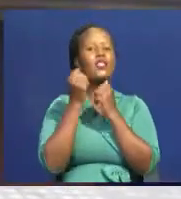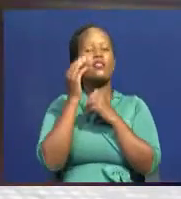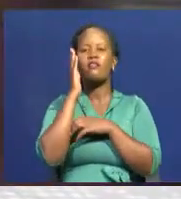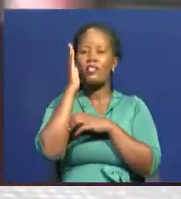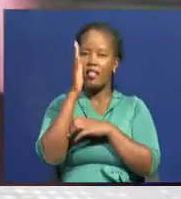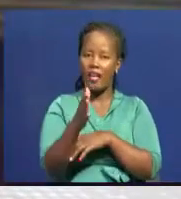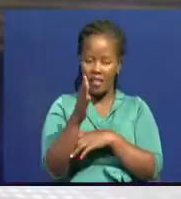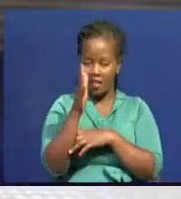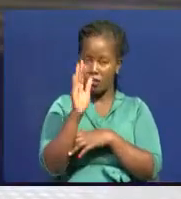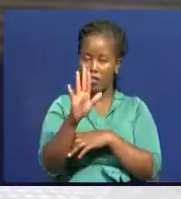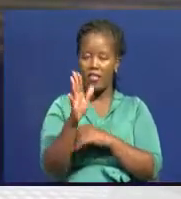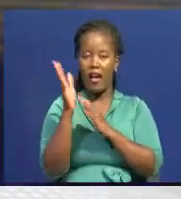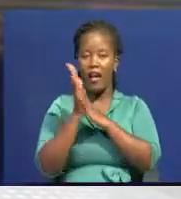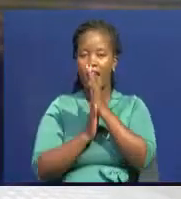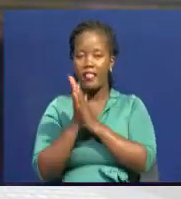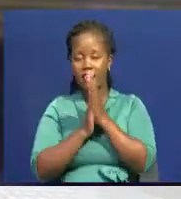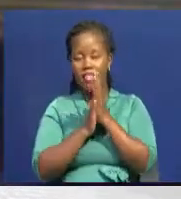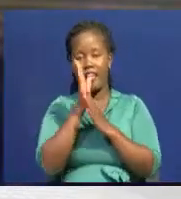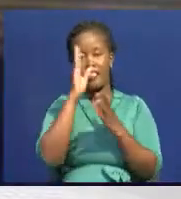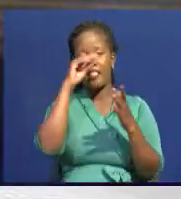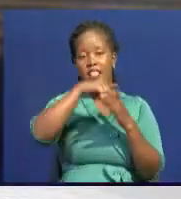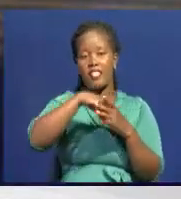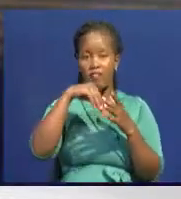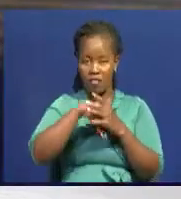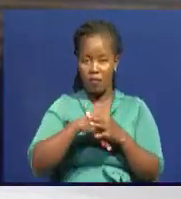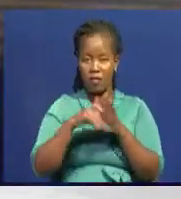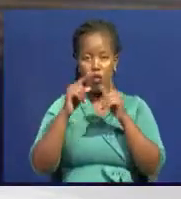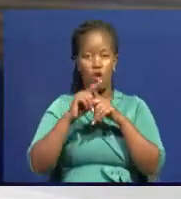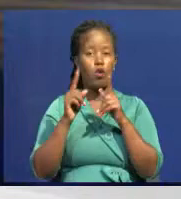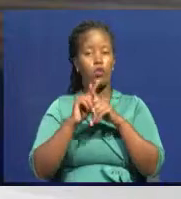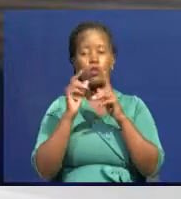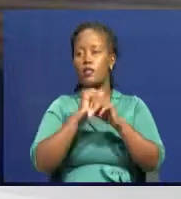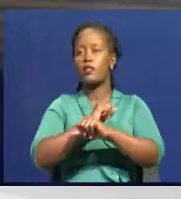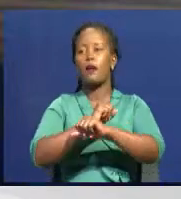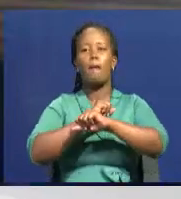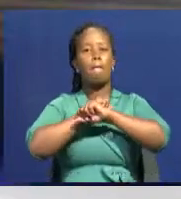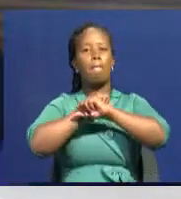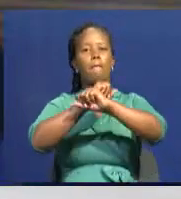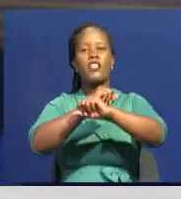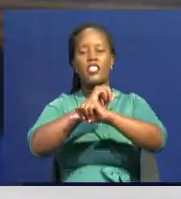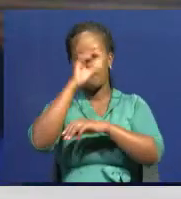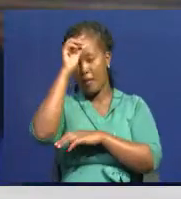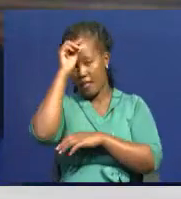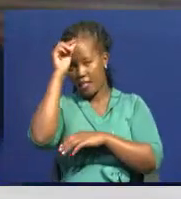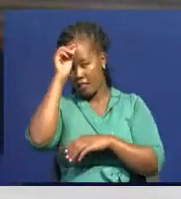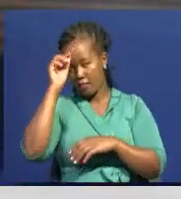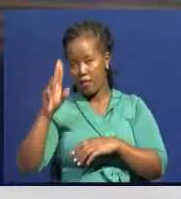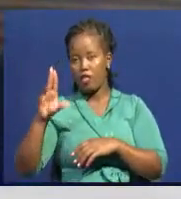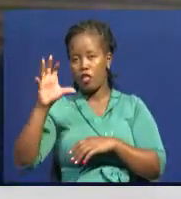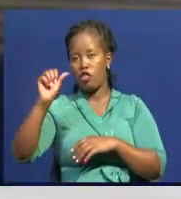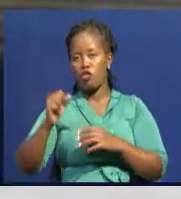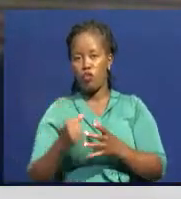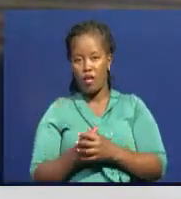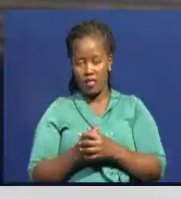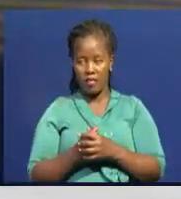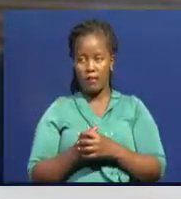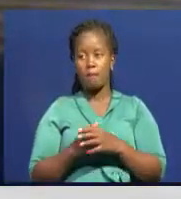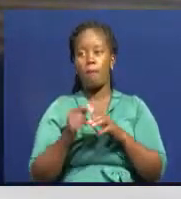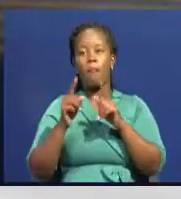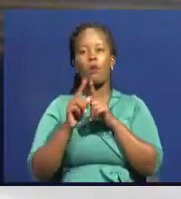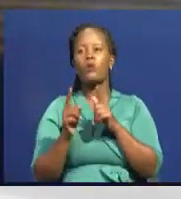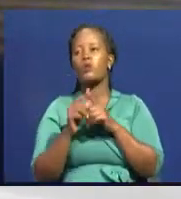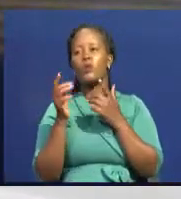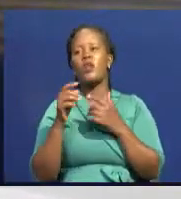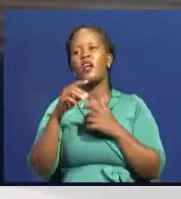investment wherever they can, and is protected by the US government. All right? Now, think about it this way. An average